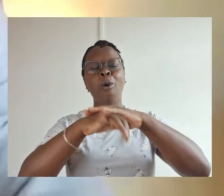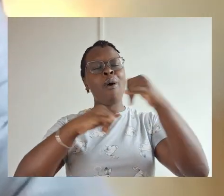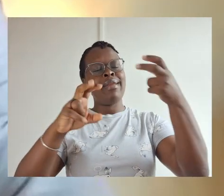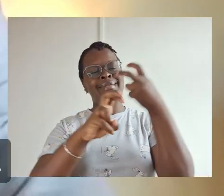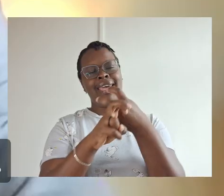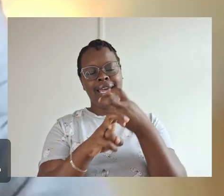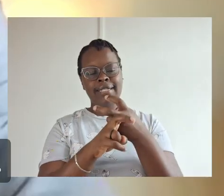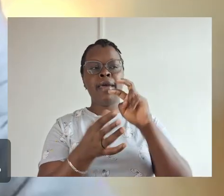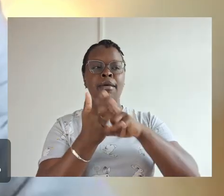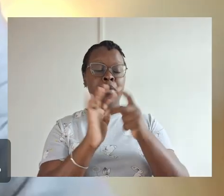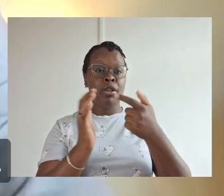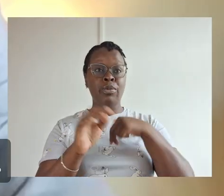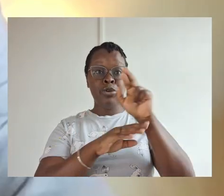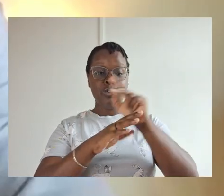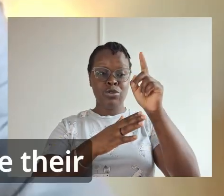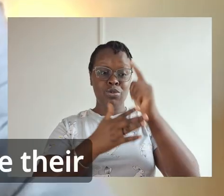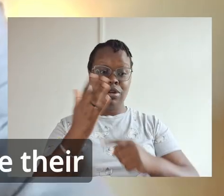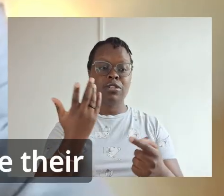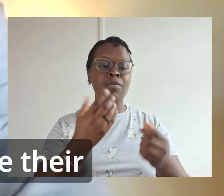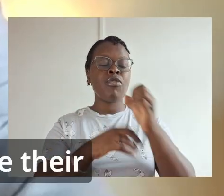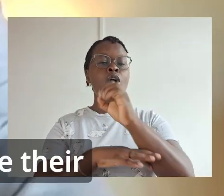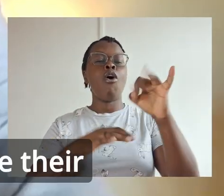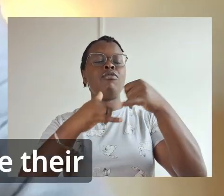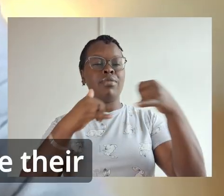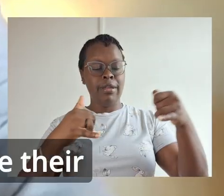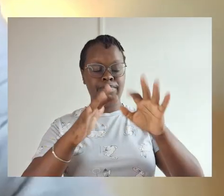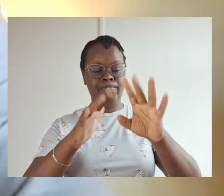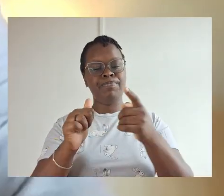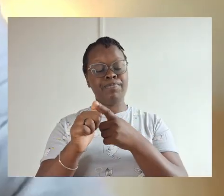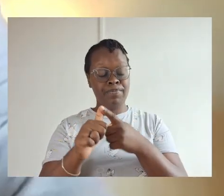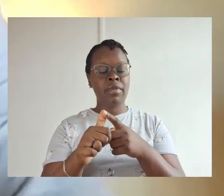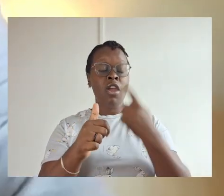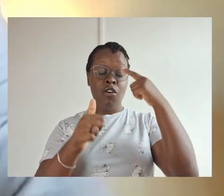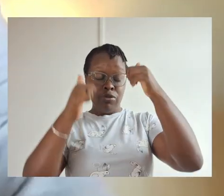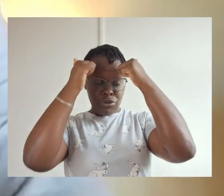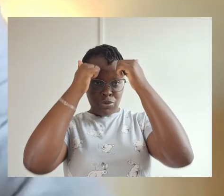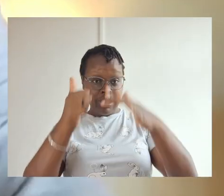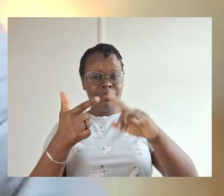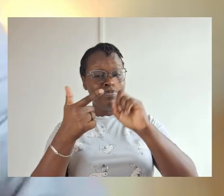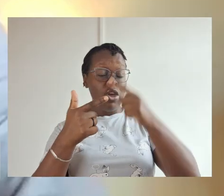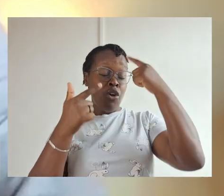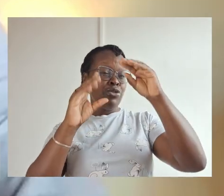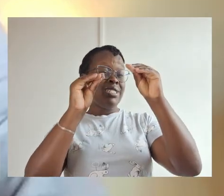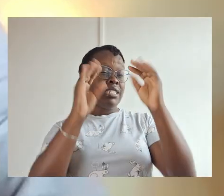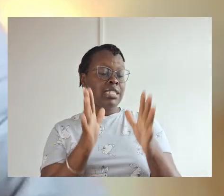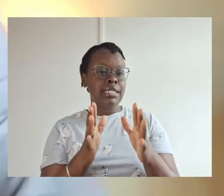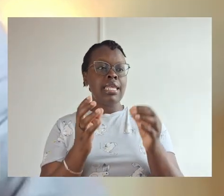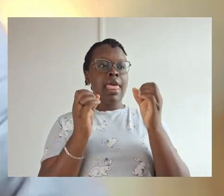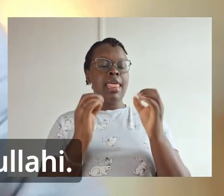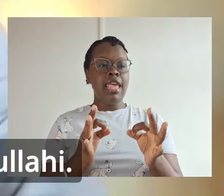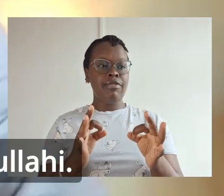we also use the servers to store the content, even for teachers who want to store their content. We train them, and we